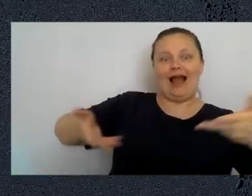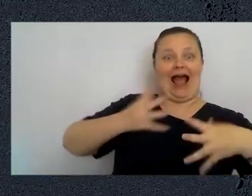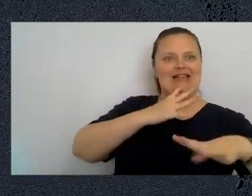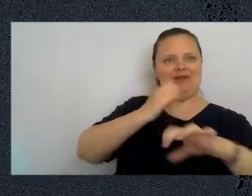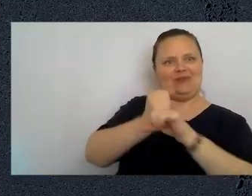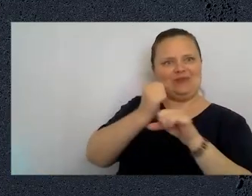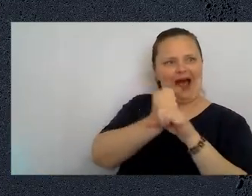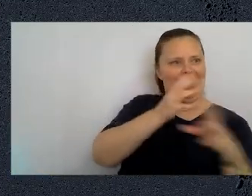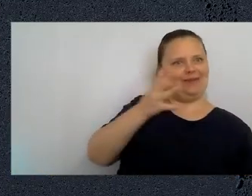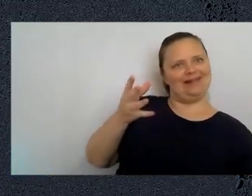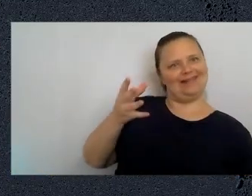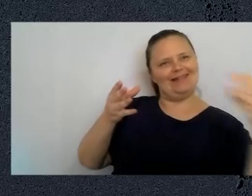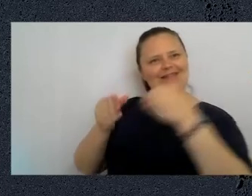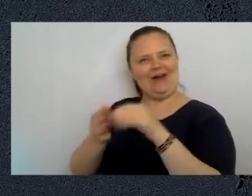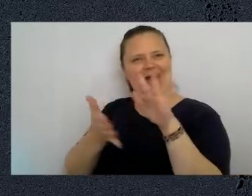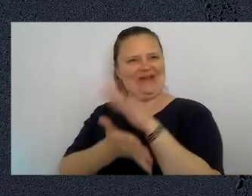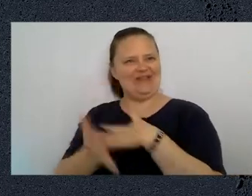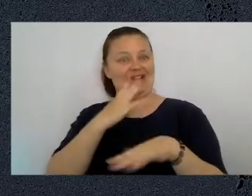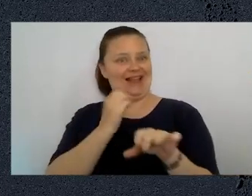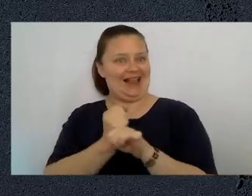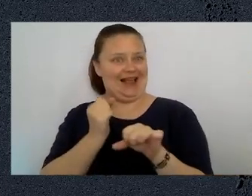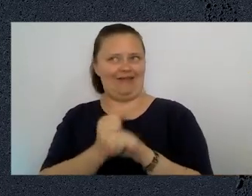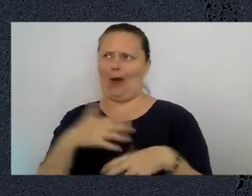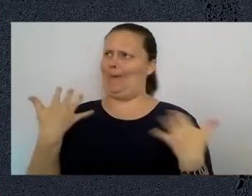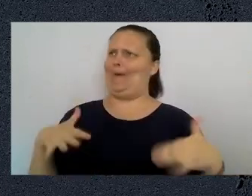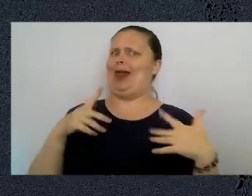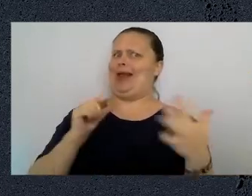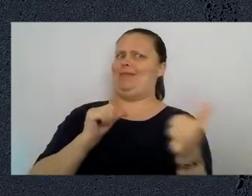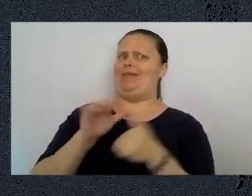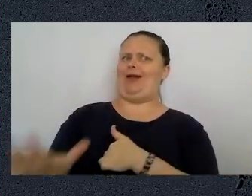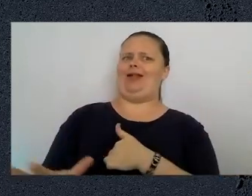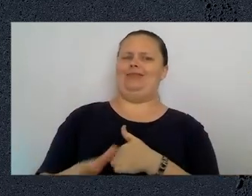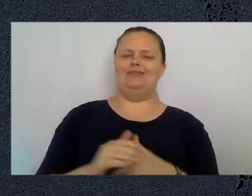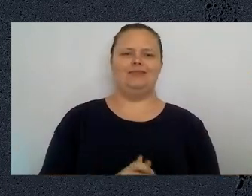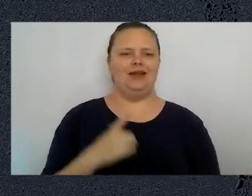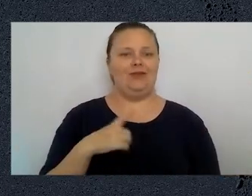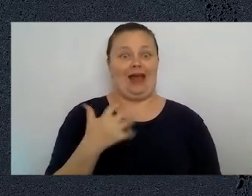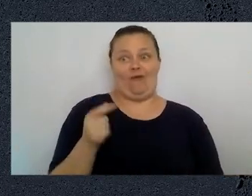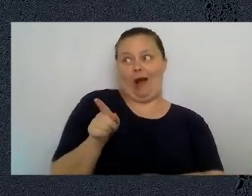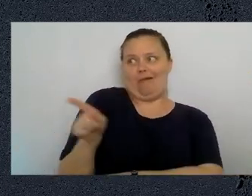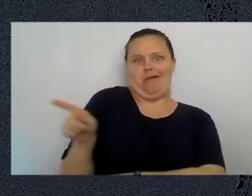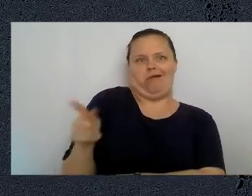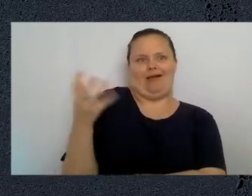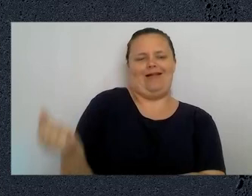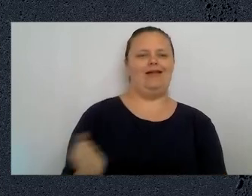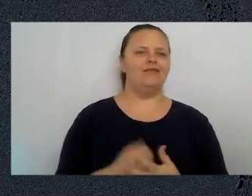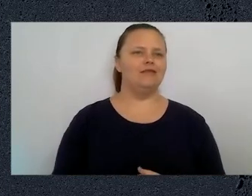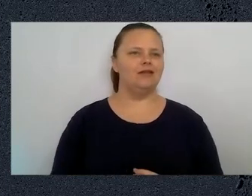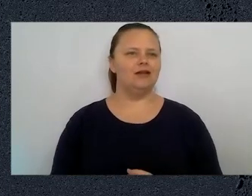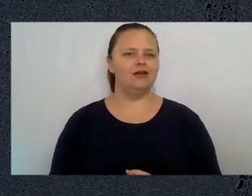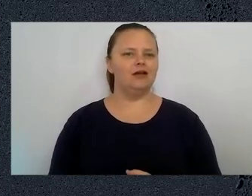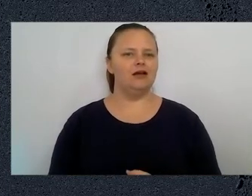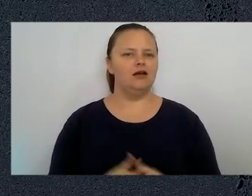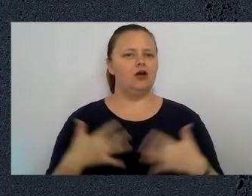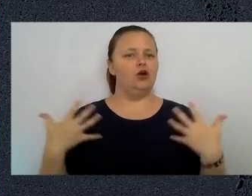even better. Radical concept. That'd be even better, right? Because we have one right here. And so I think